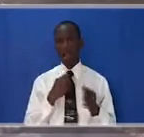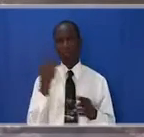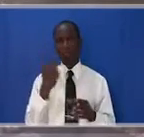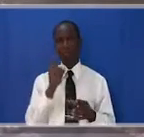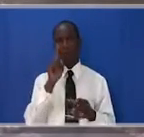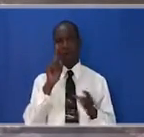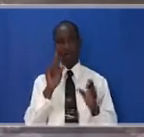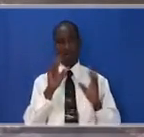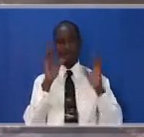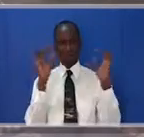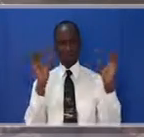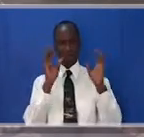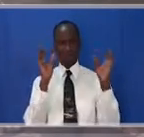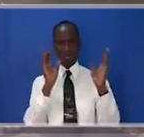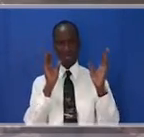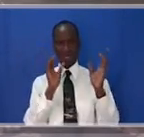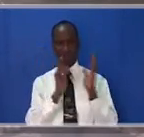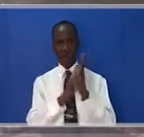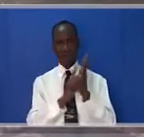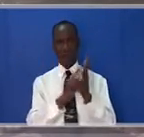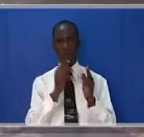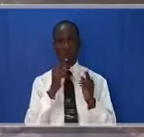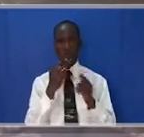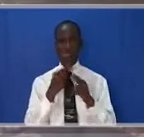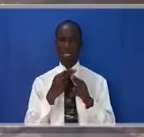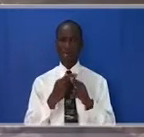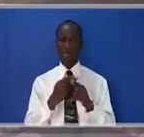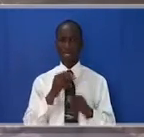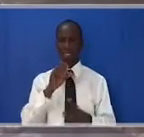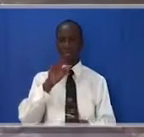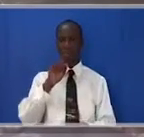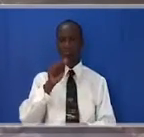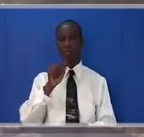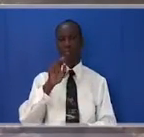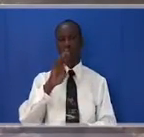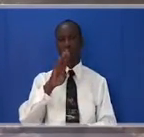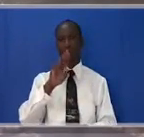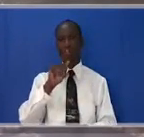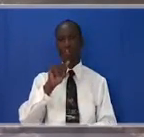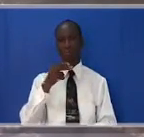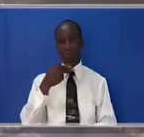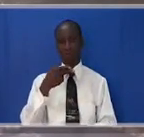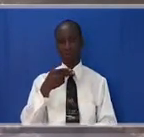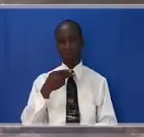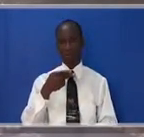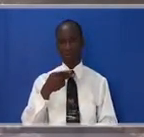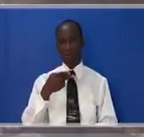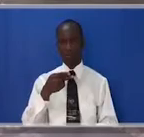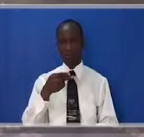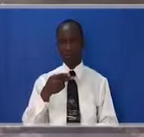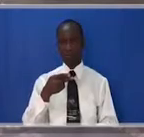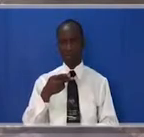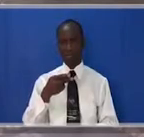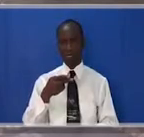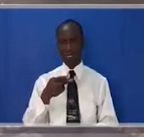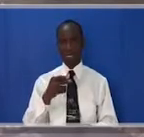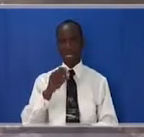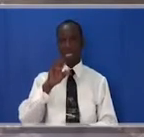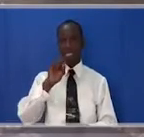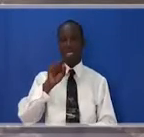is not a moral law. It is purely ceremonial law. It is a day you remember and keep, like